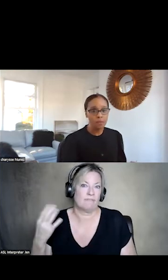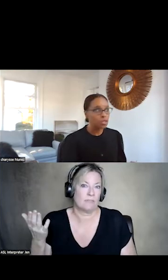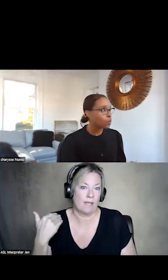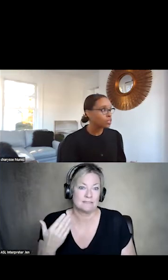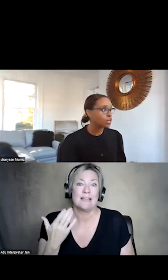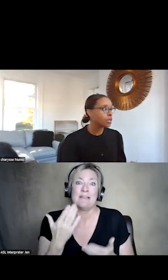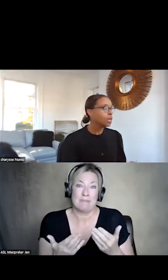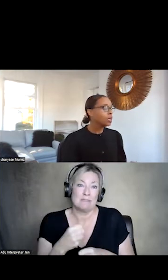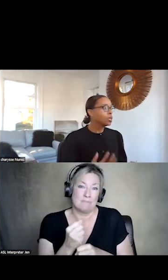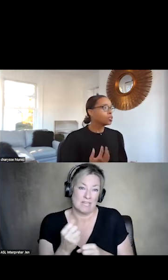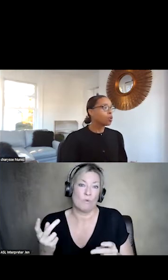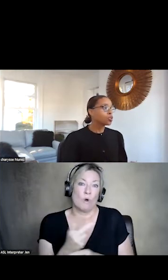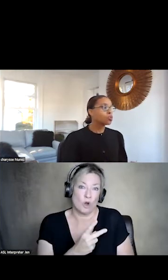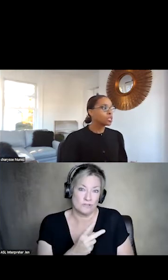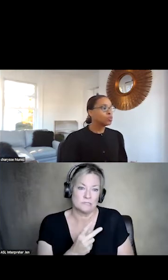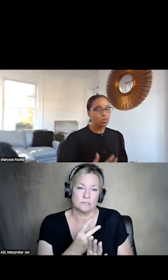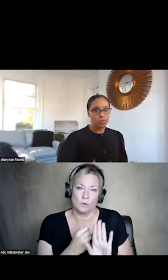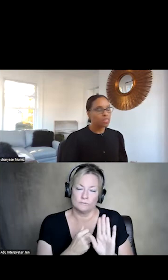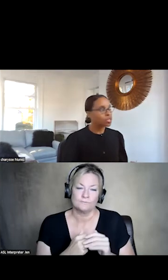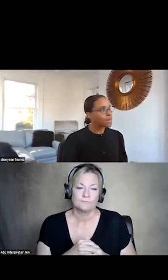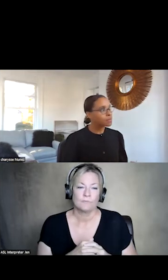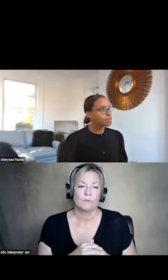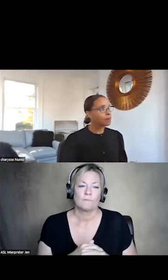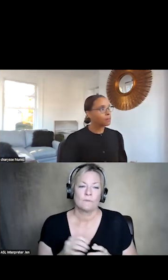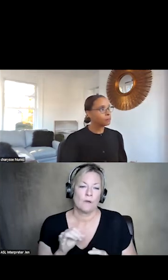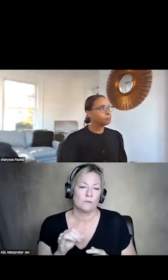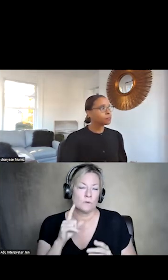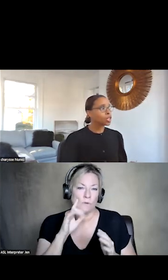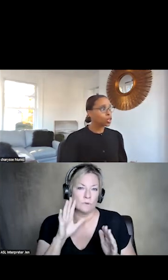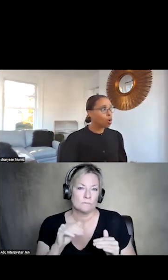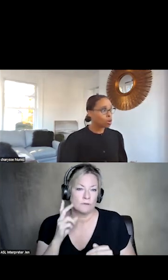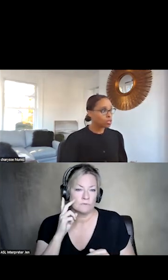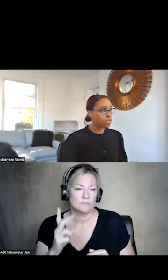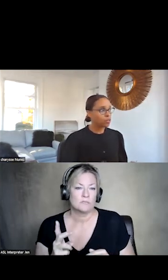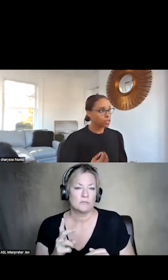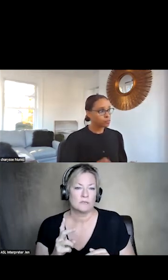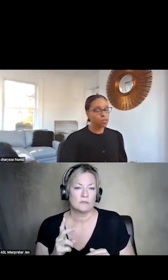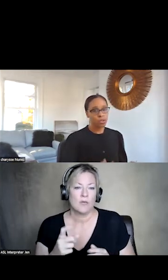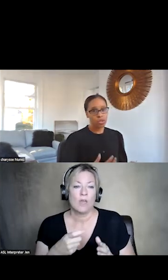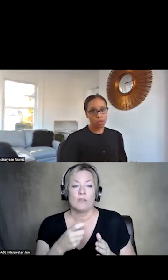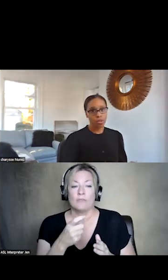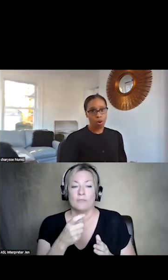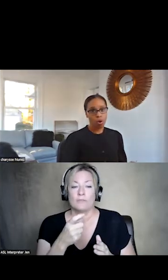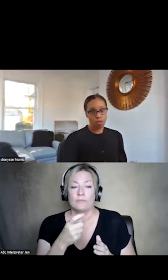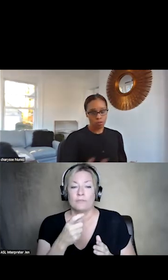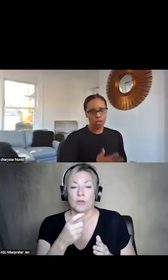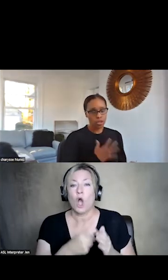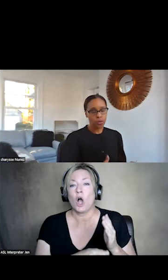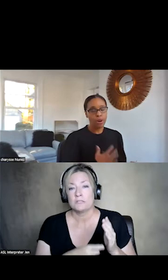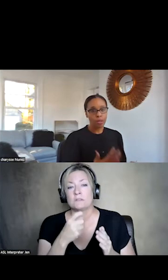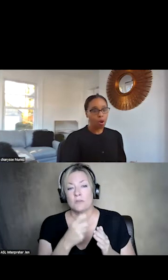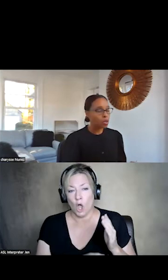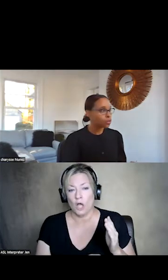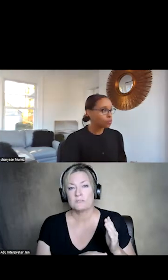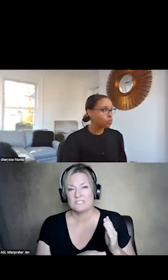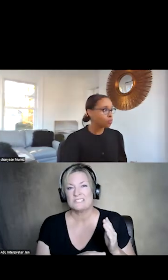exacerbate the situation. You also see, which we would expect, the cost, there being a cost, the concern